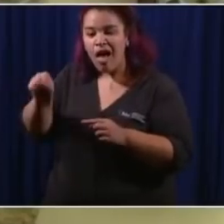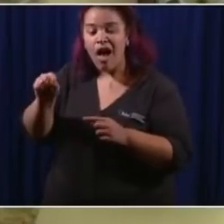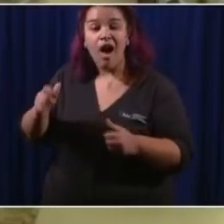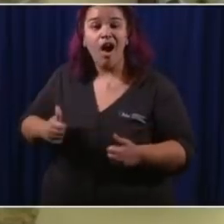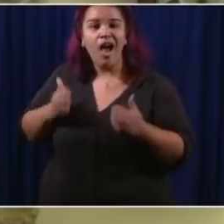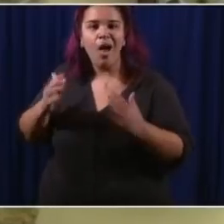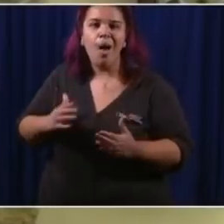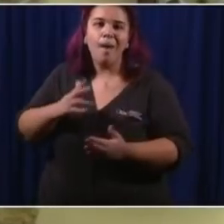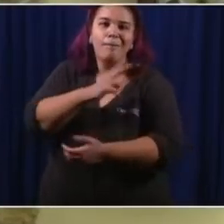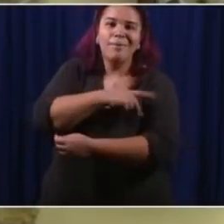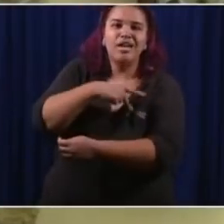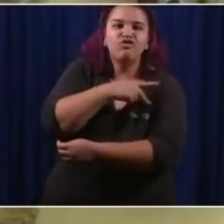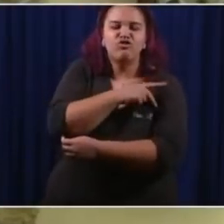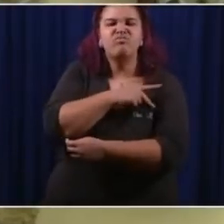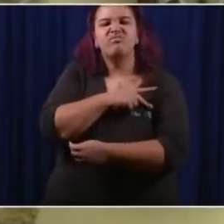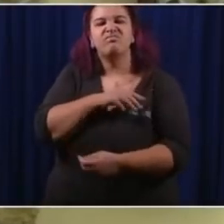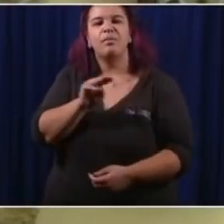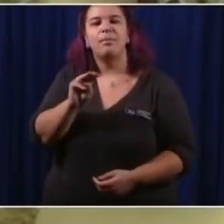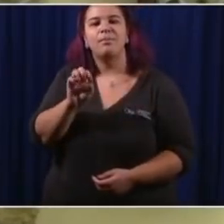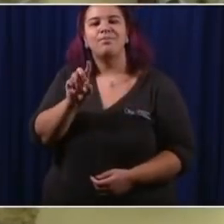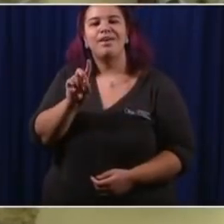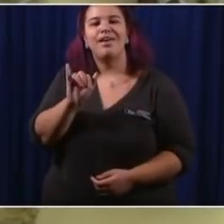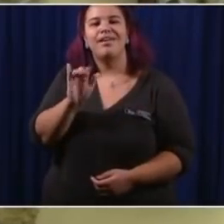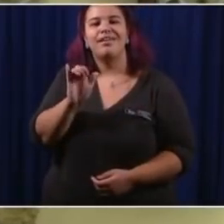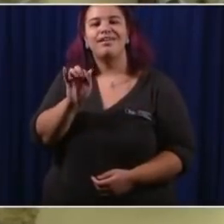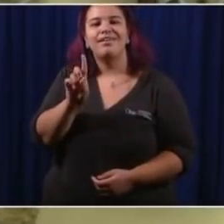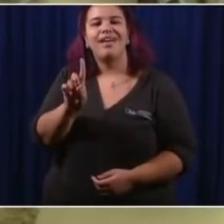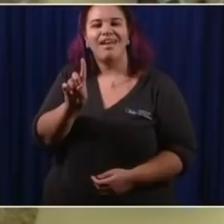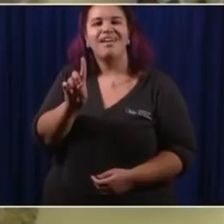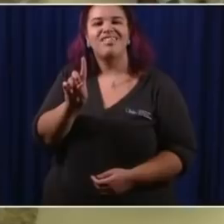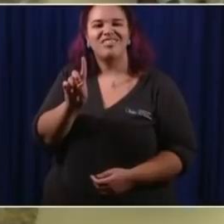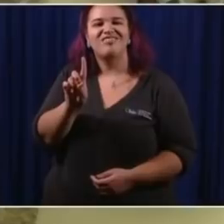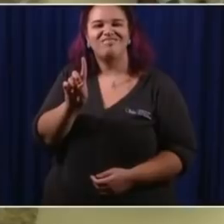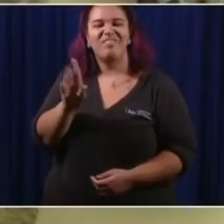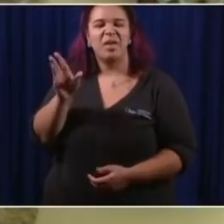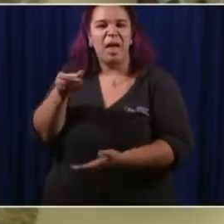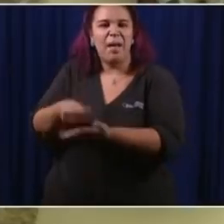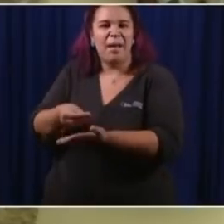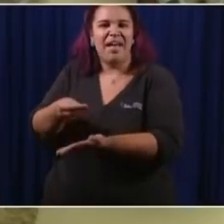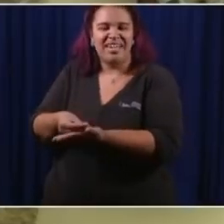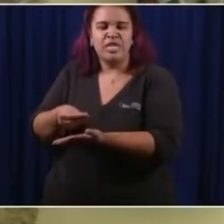will constantly monitor and constantly, continue to talk with them.